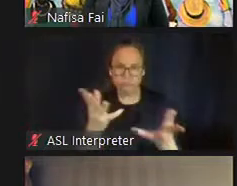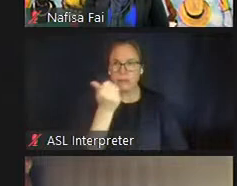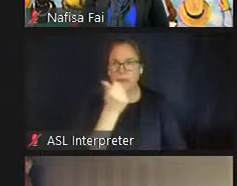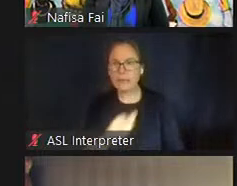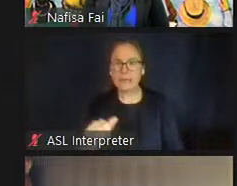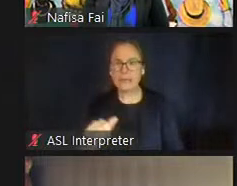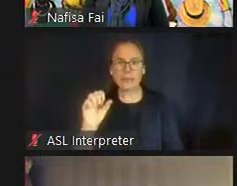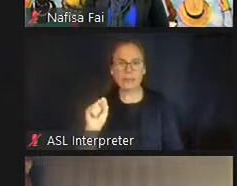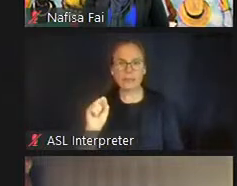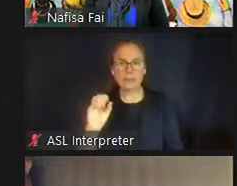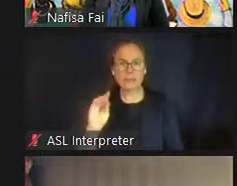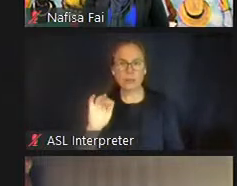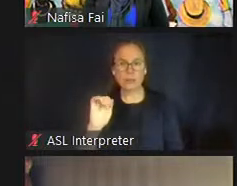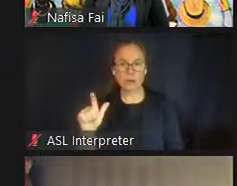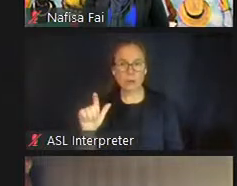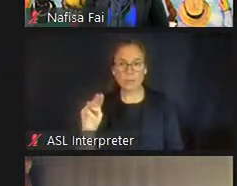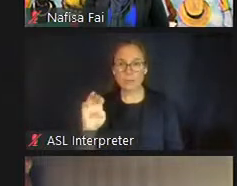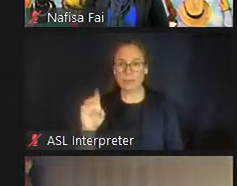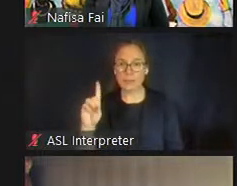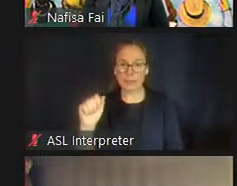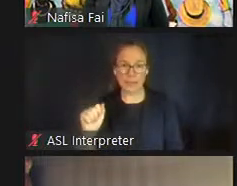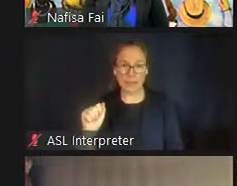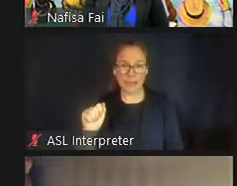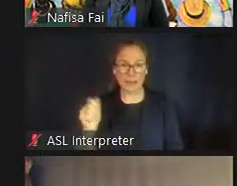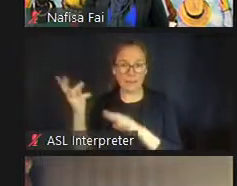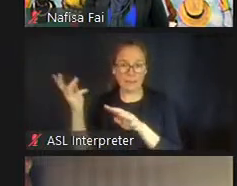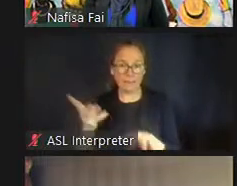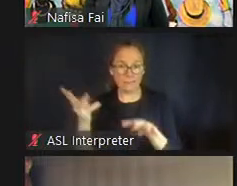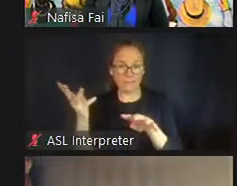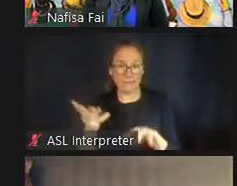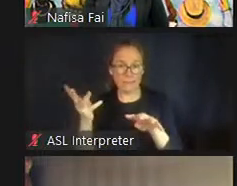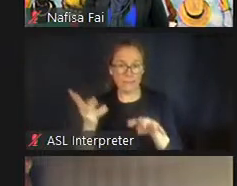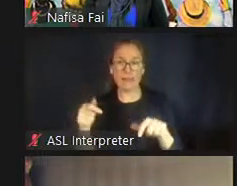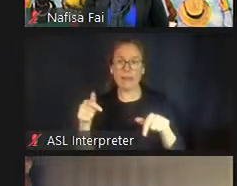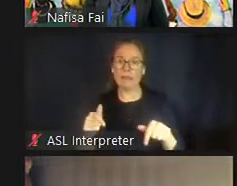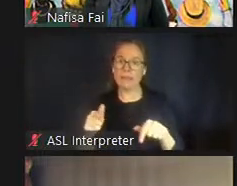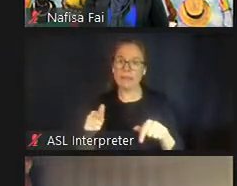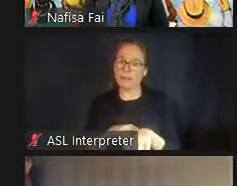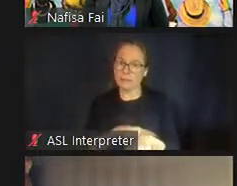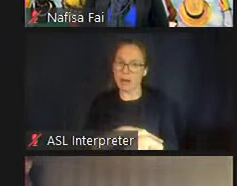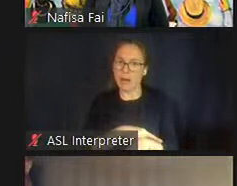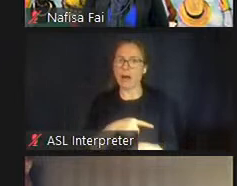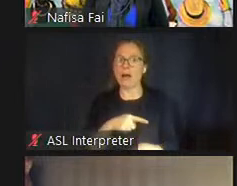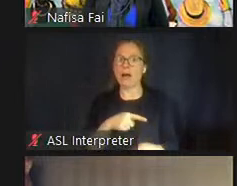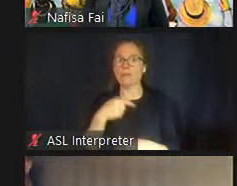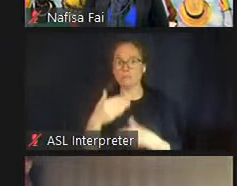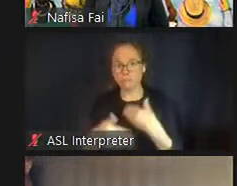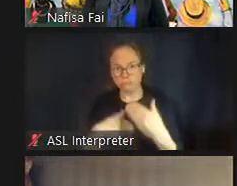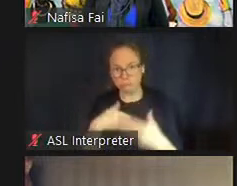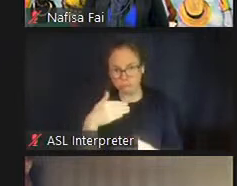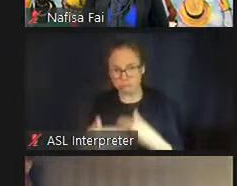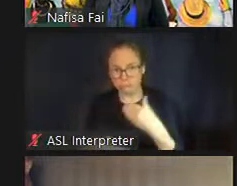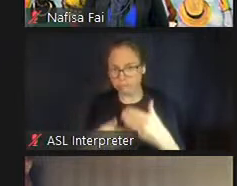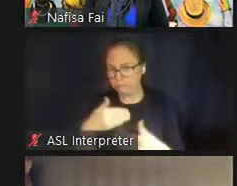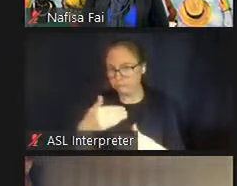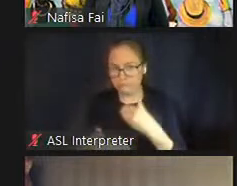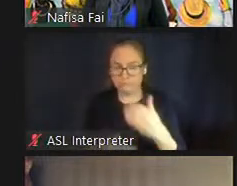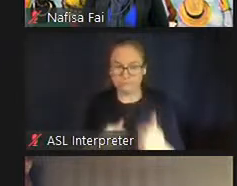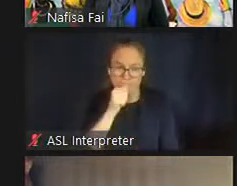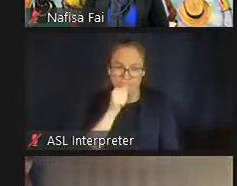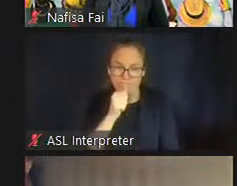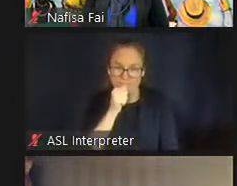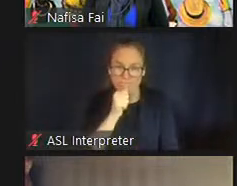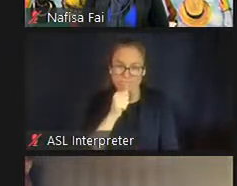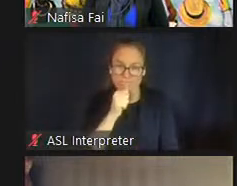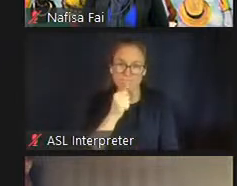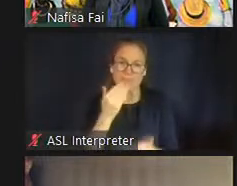well. This is a journey of 1,000 steps. As I mentioned, these were some of the first steps. So I